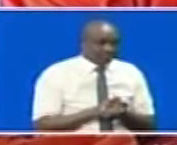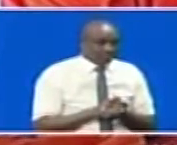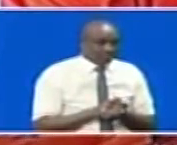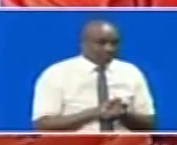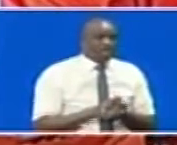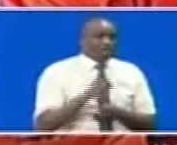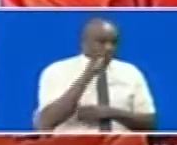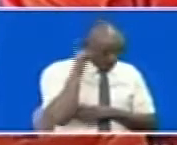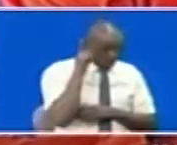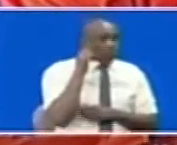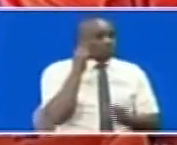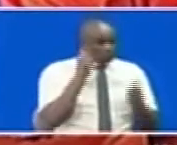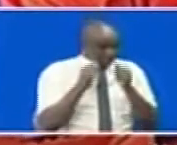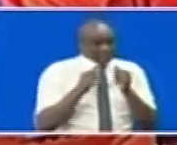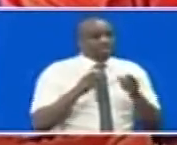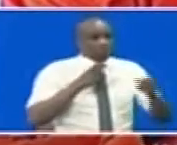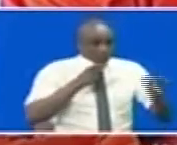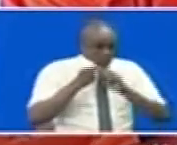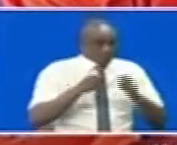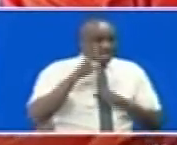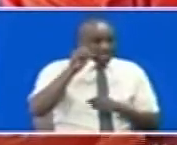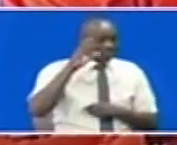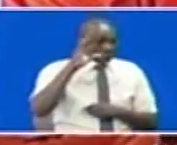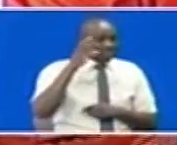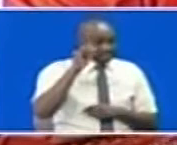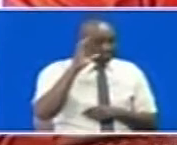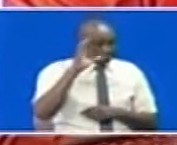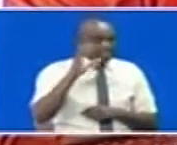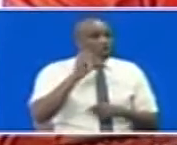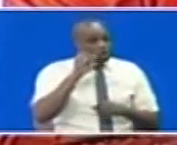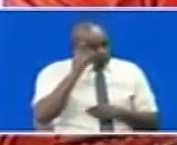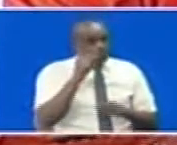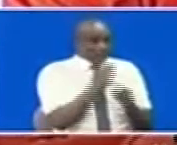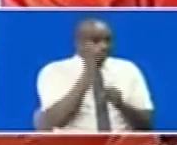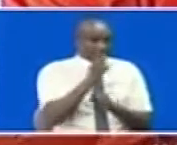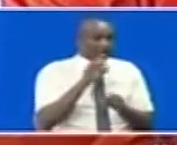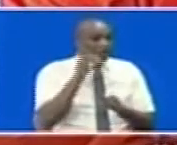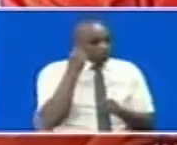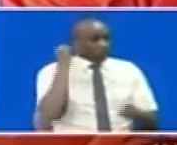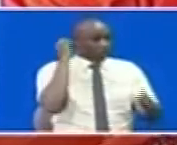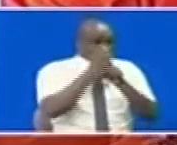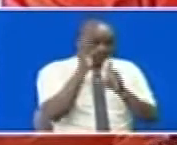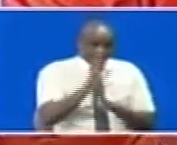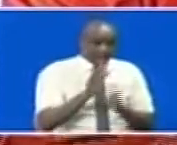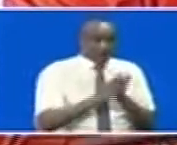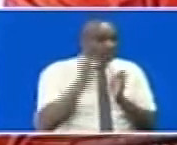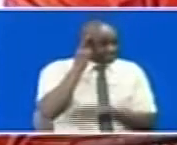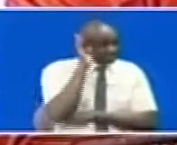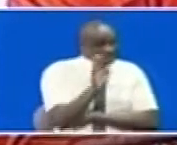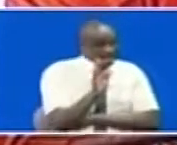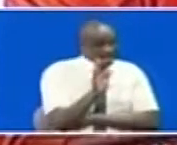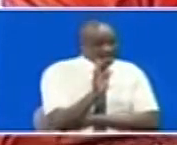laws that govern NCIC or its operations or its objectives or its reason for